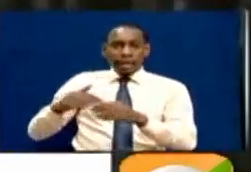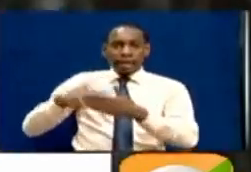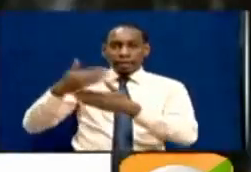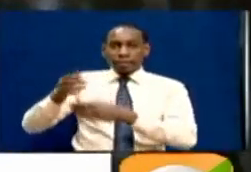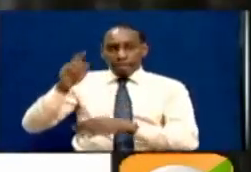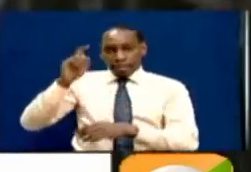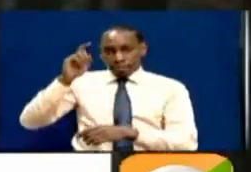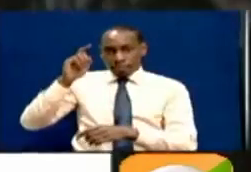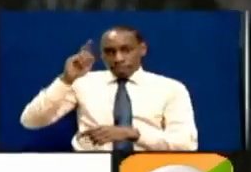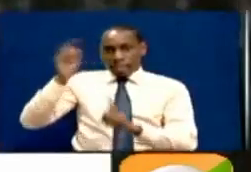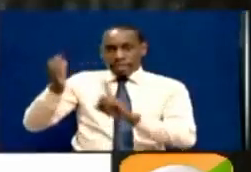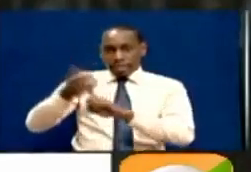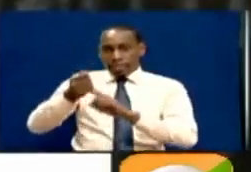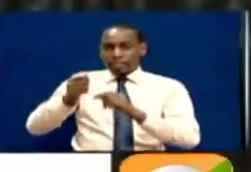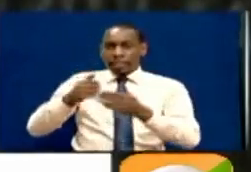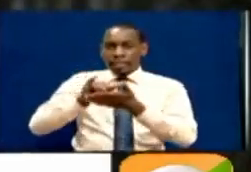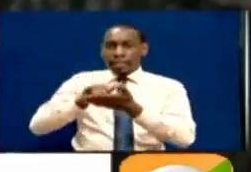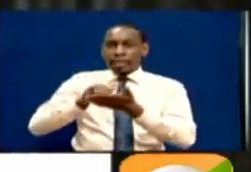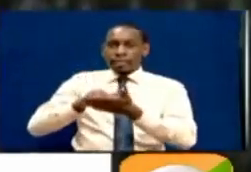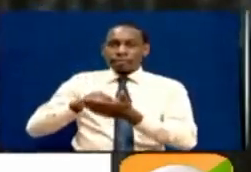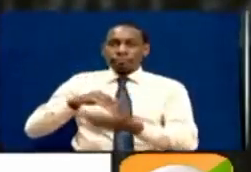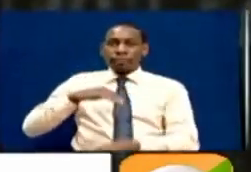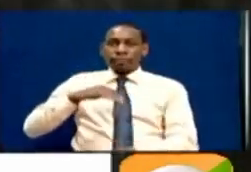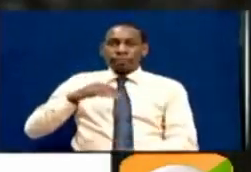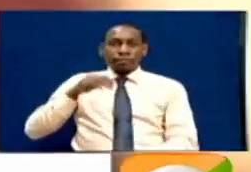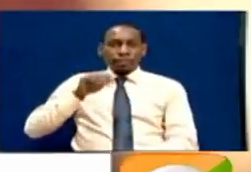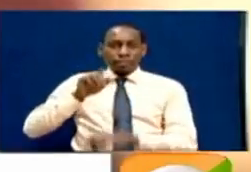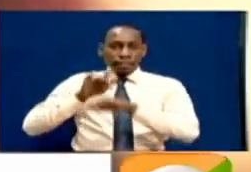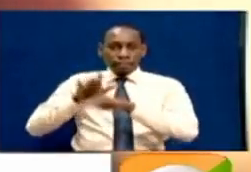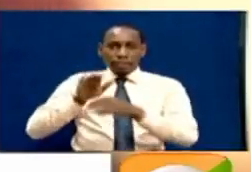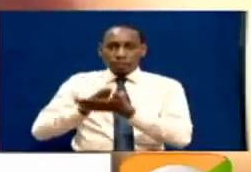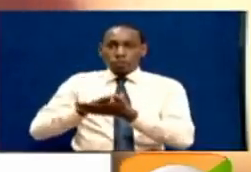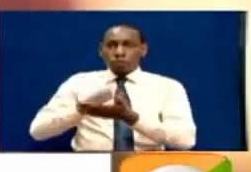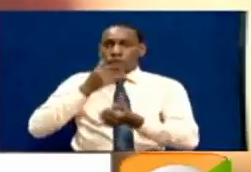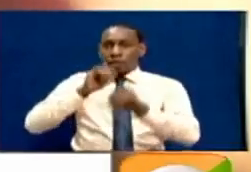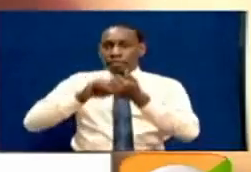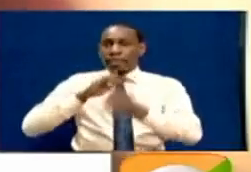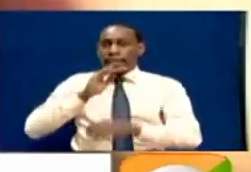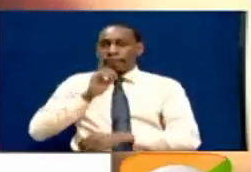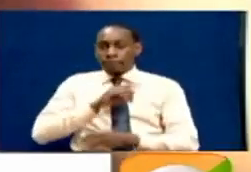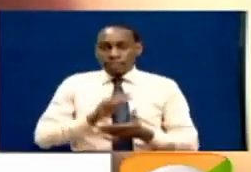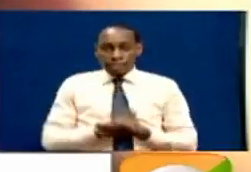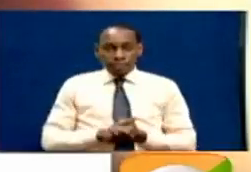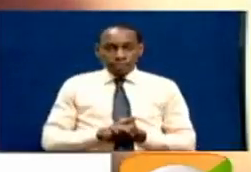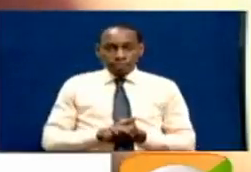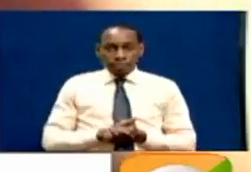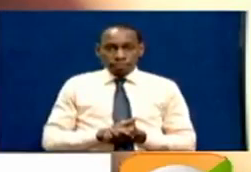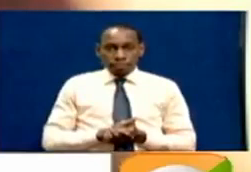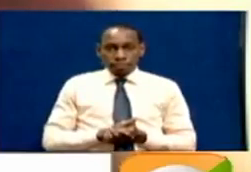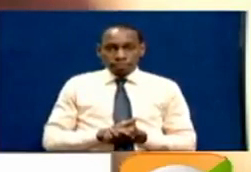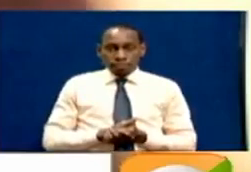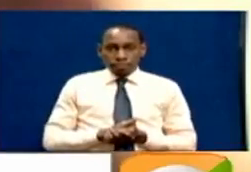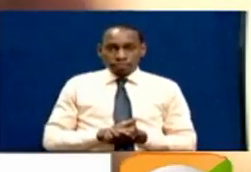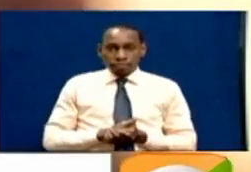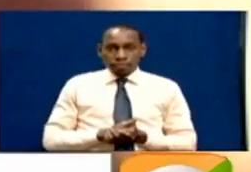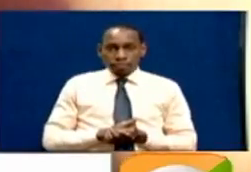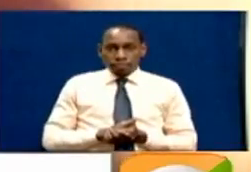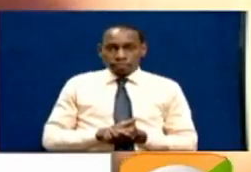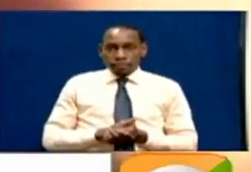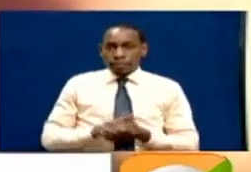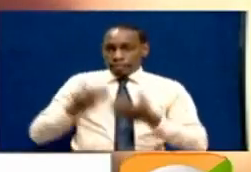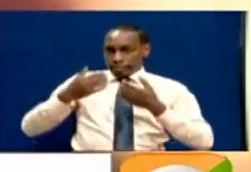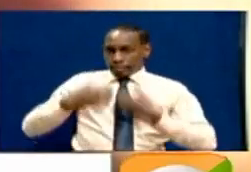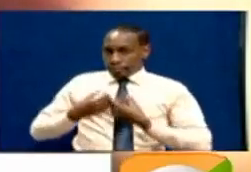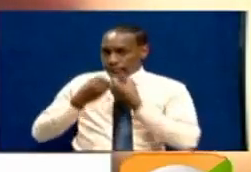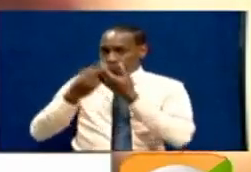that she had been infected with HIV by her late husband. In fact, niliambia mother-in-law